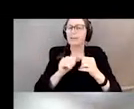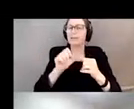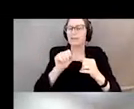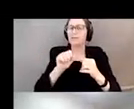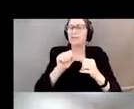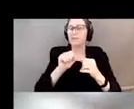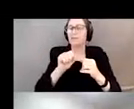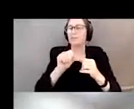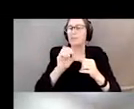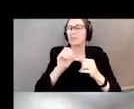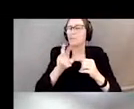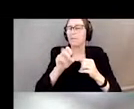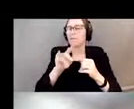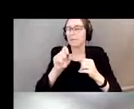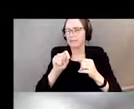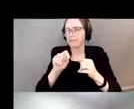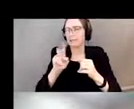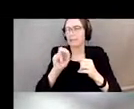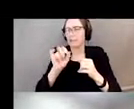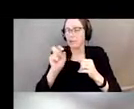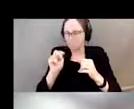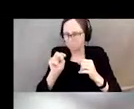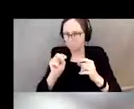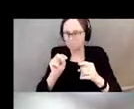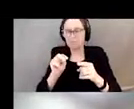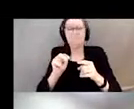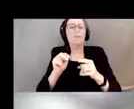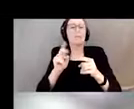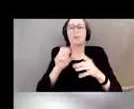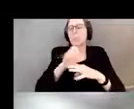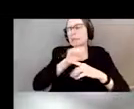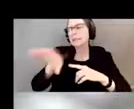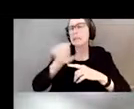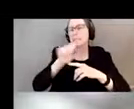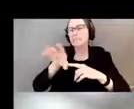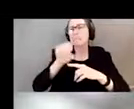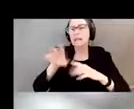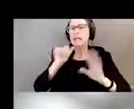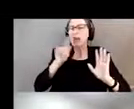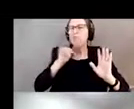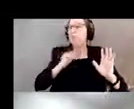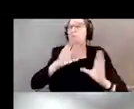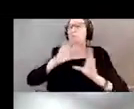bit, the Soviets are just sending material aid and not directly interfering.